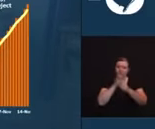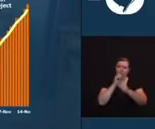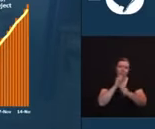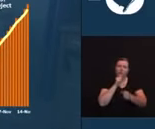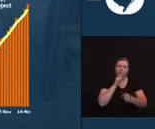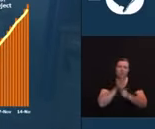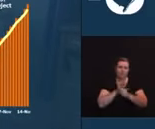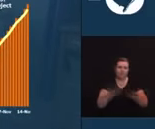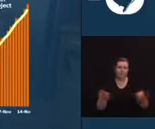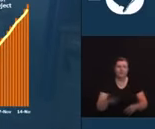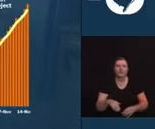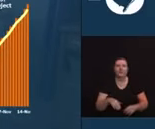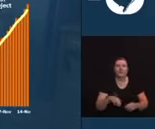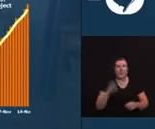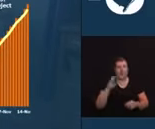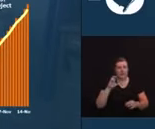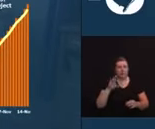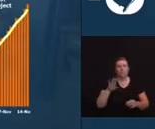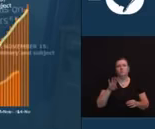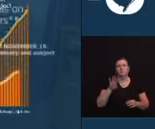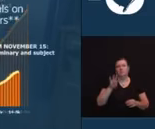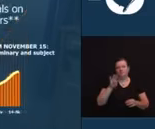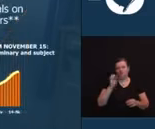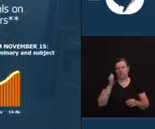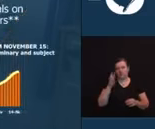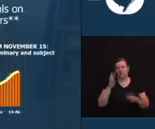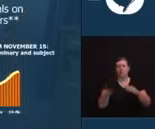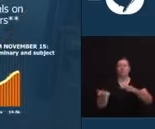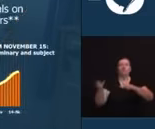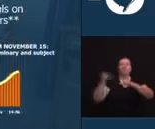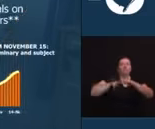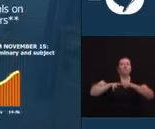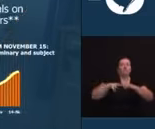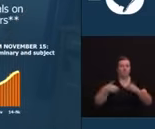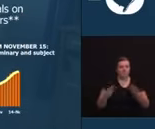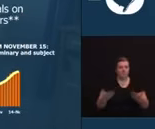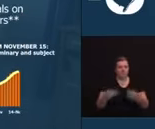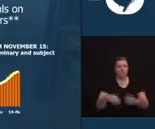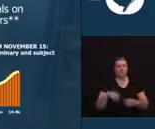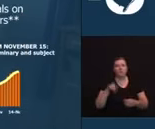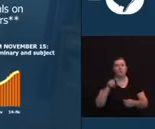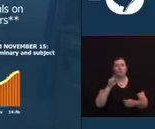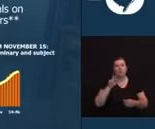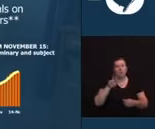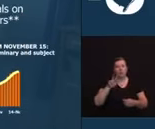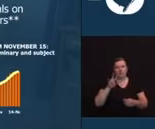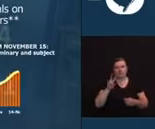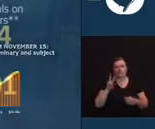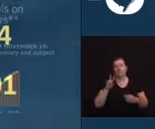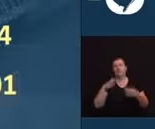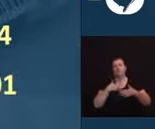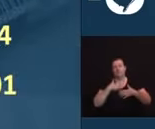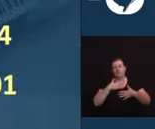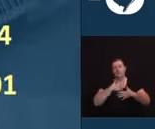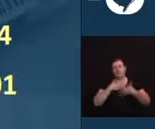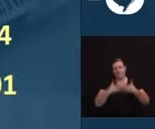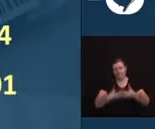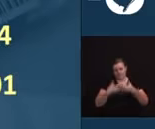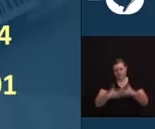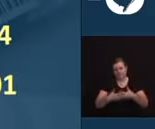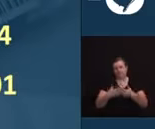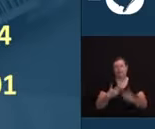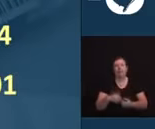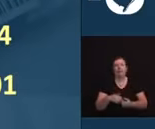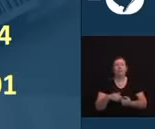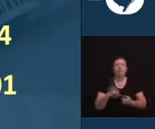it's 417. 137 of them are on ventilators. Today we're reporting with the heaviest of hearts